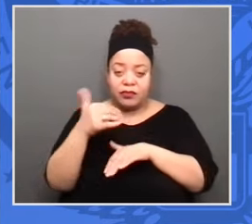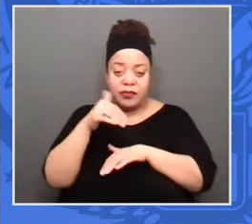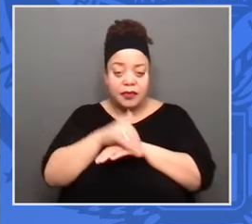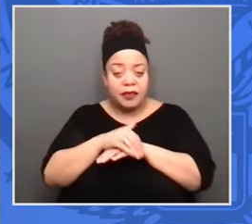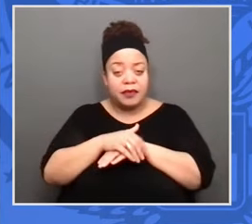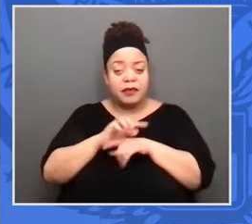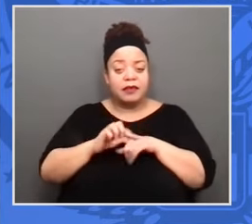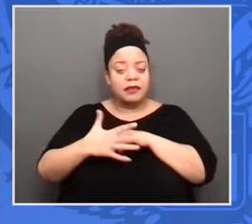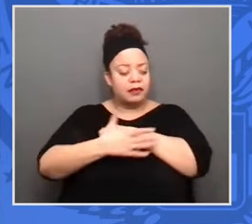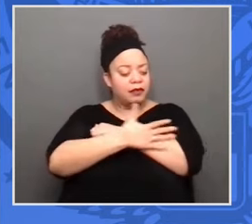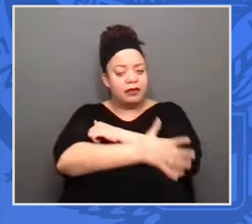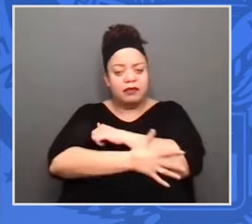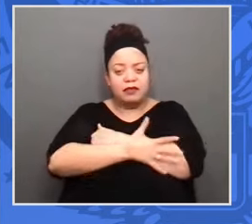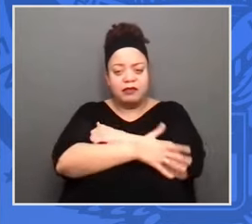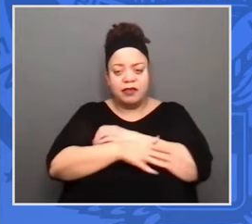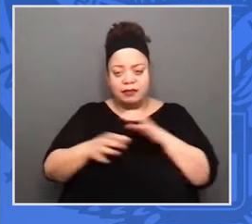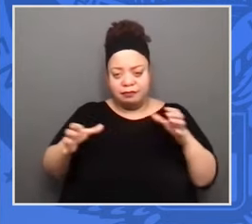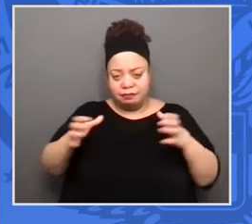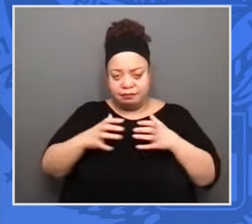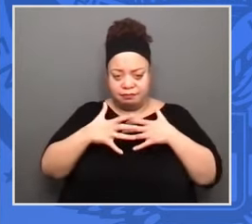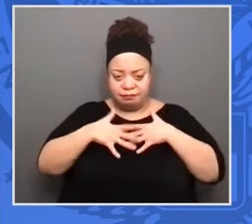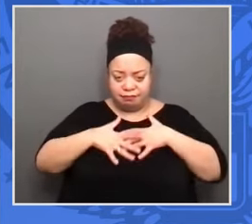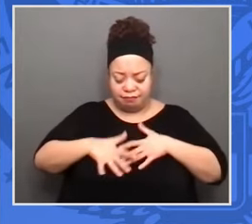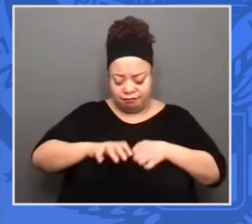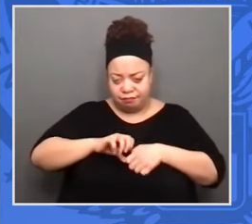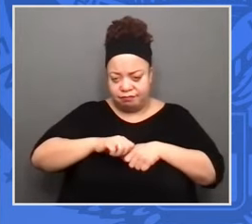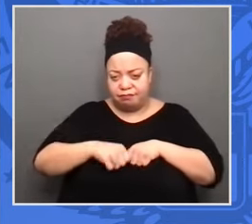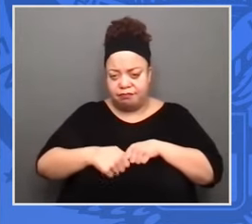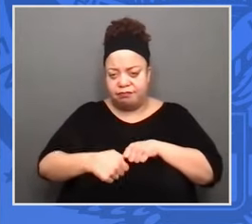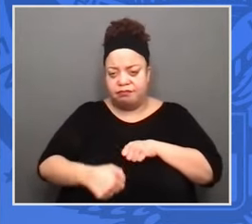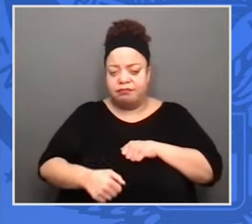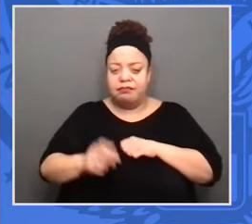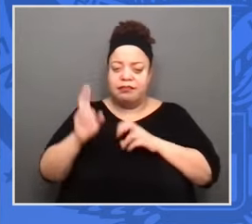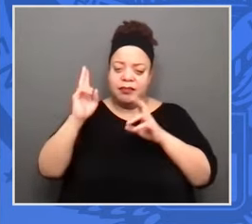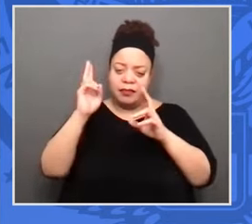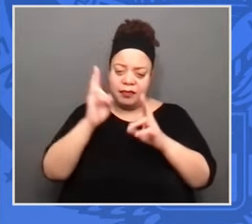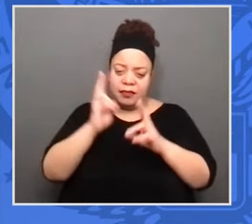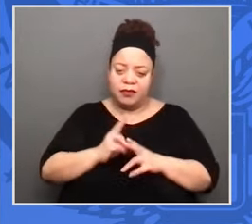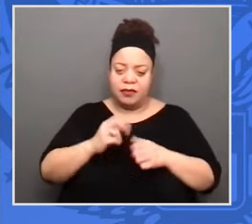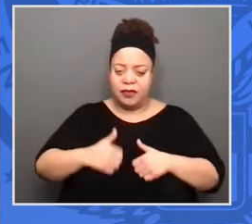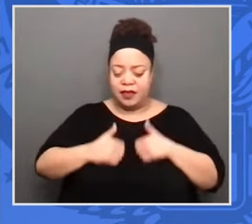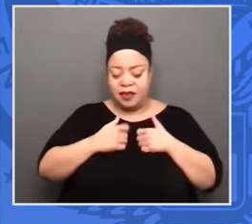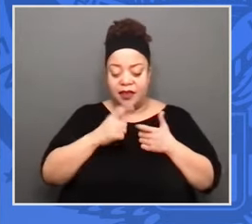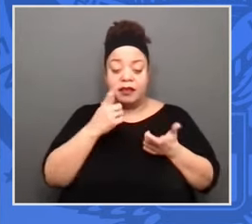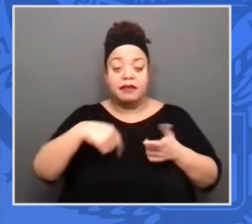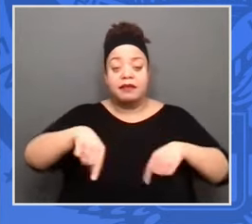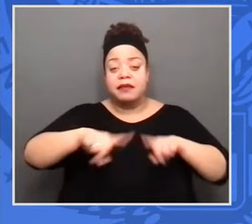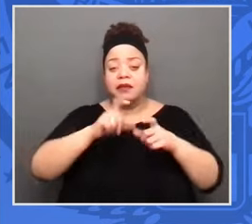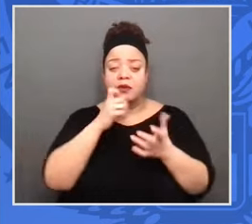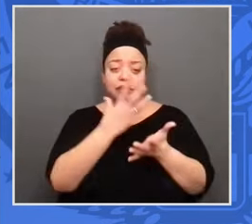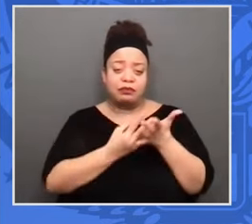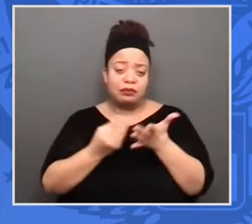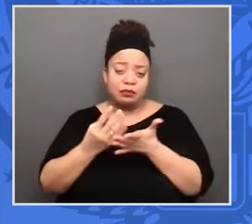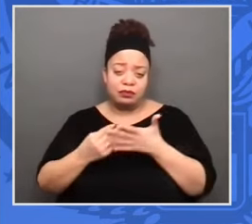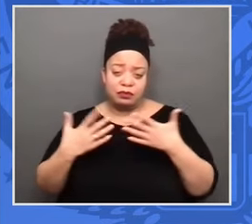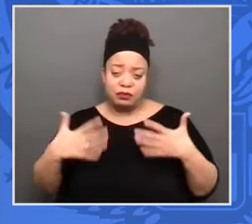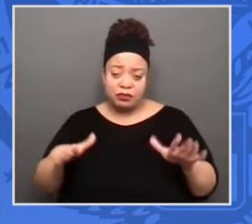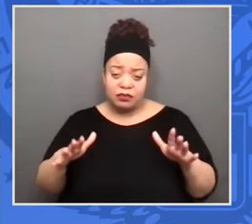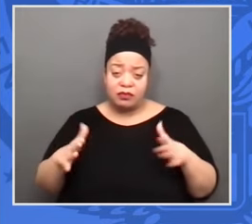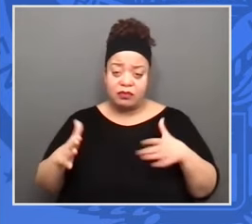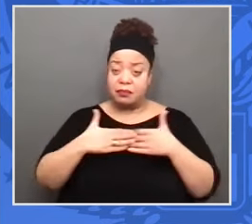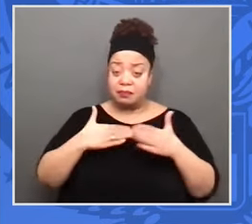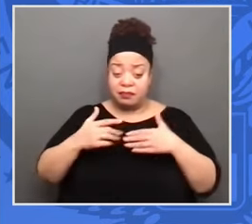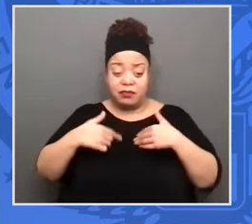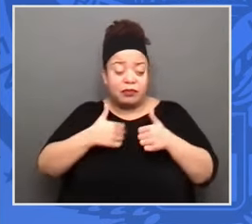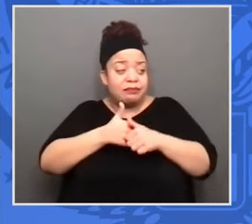have lost. Though we may be physically separated, we, the American people, are